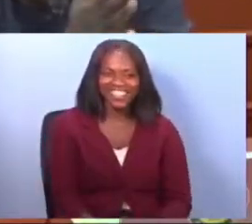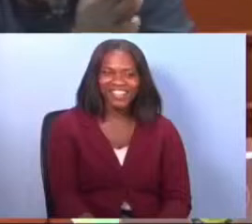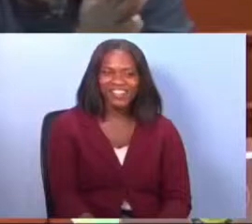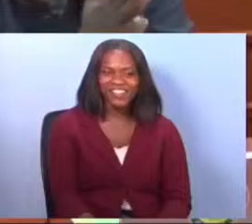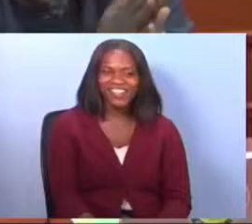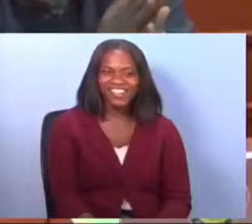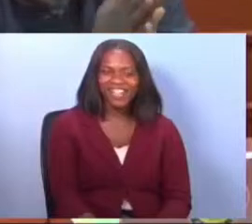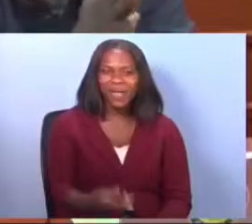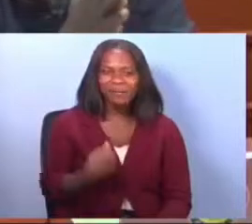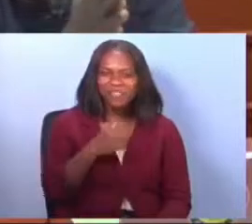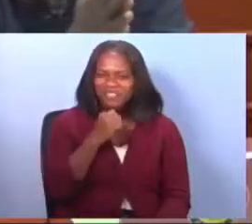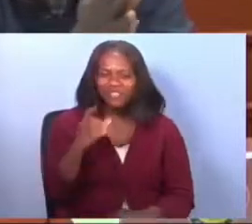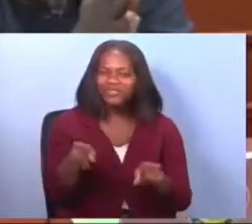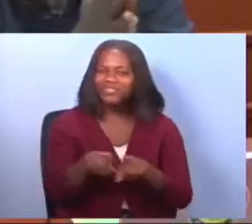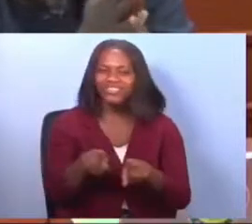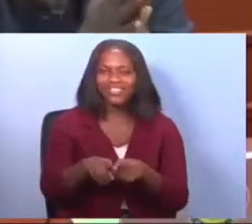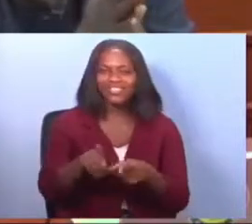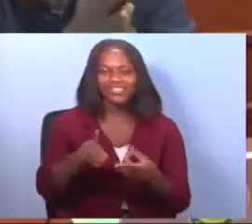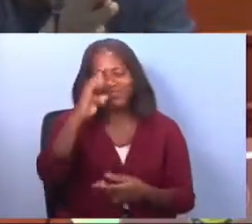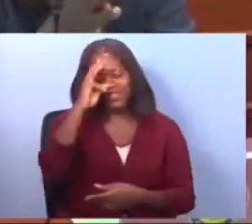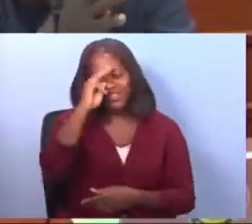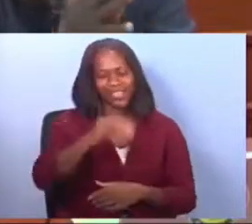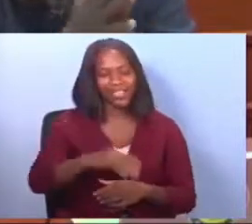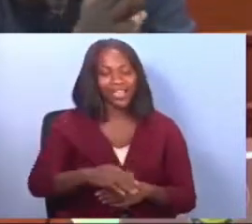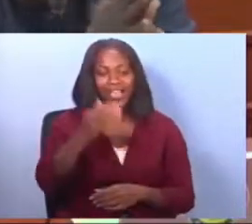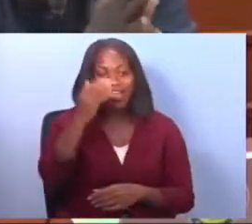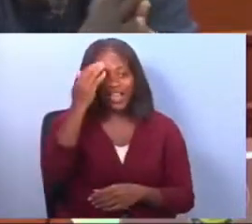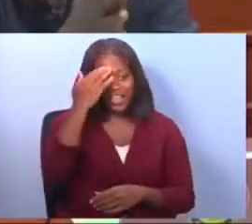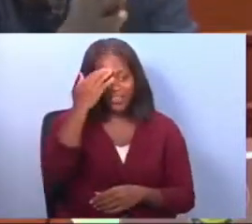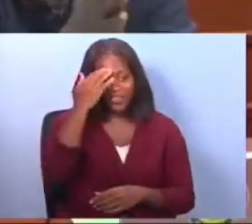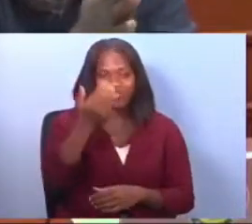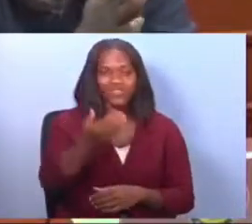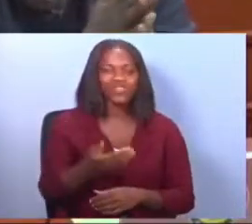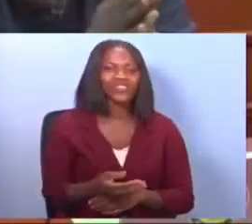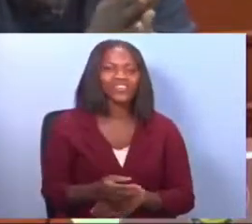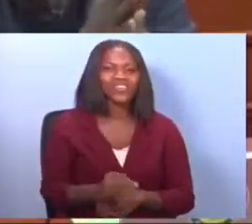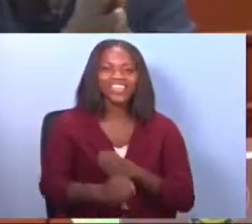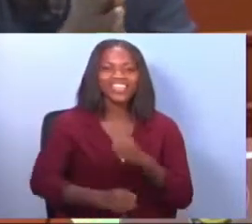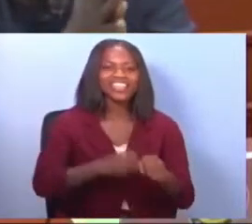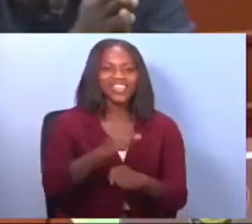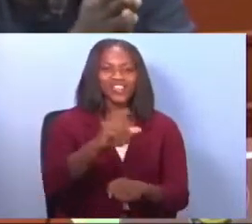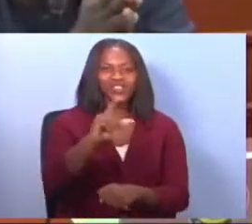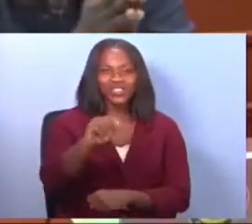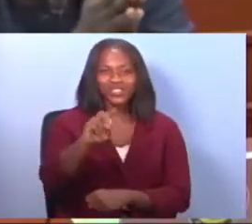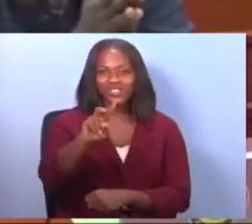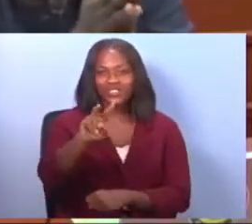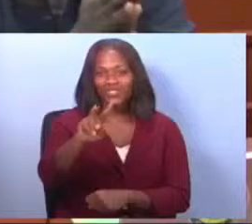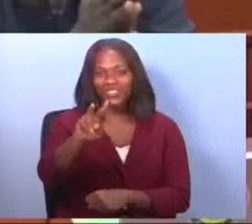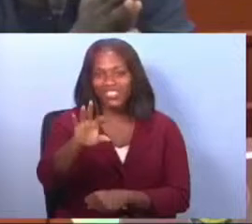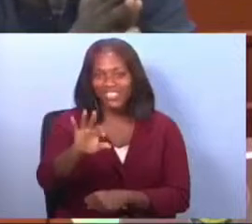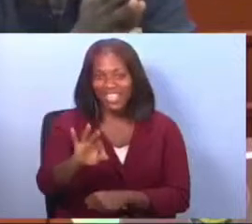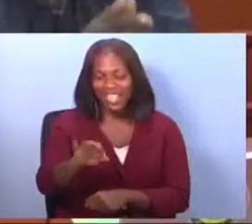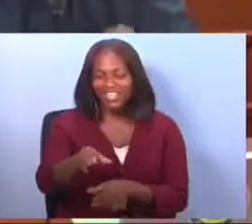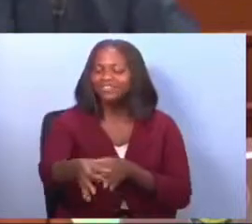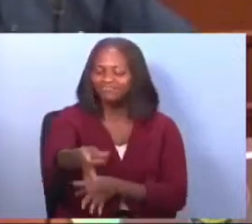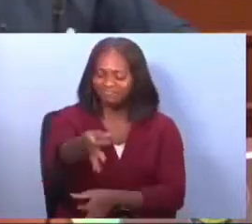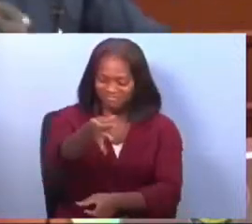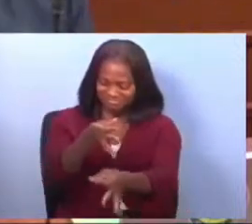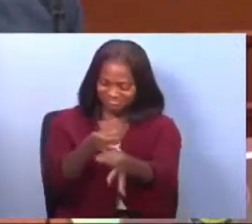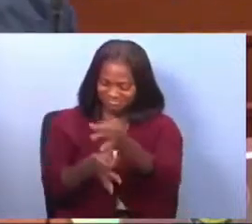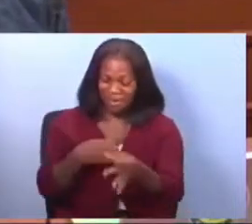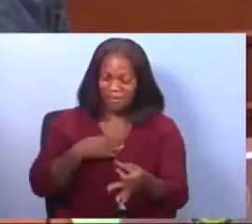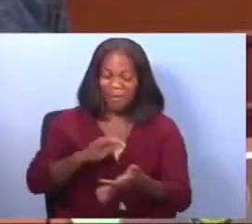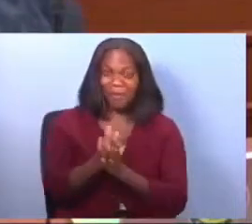I won't do that to him because I know 2020 now I will be there. So, Mr.